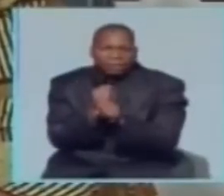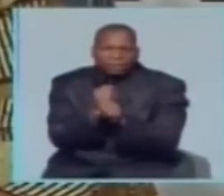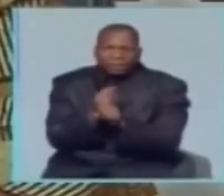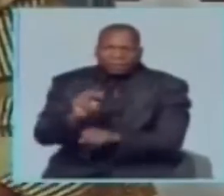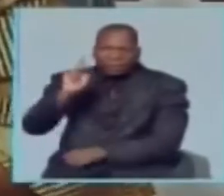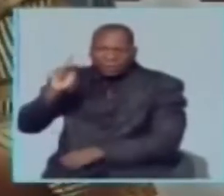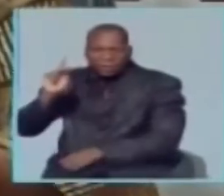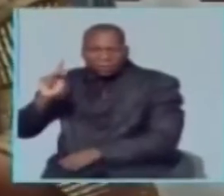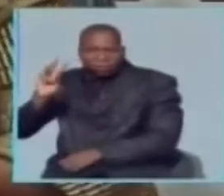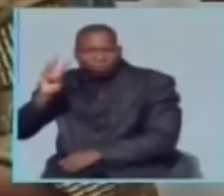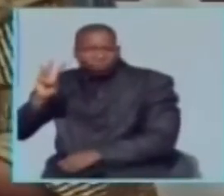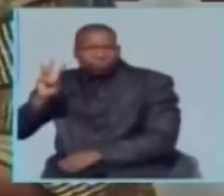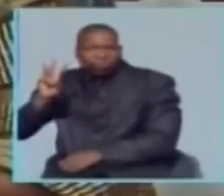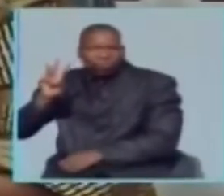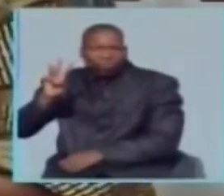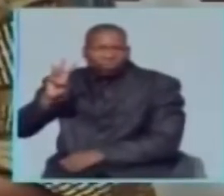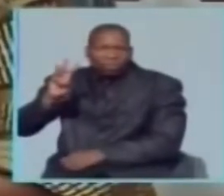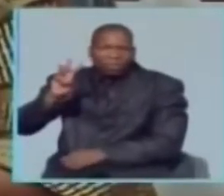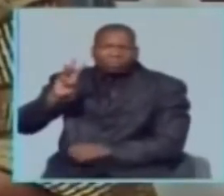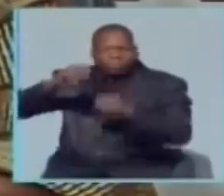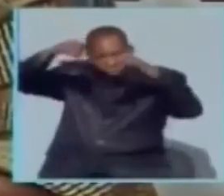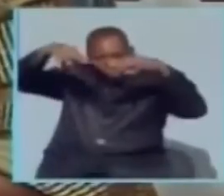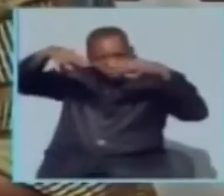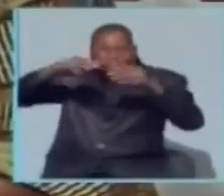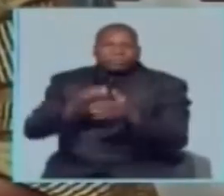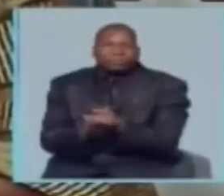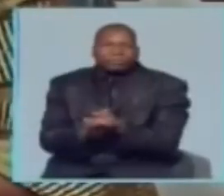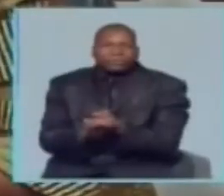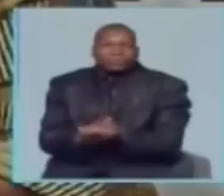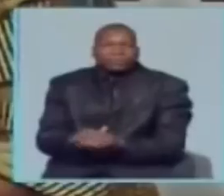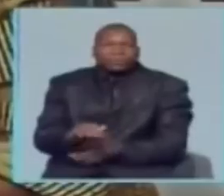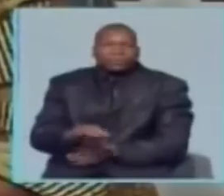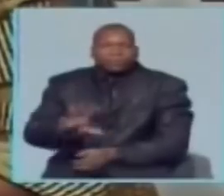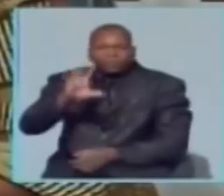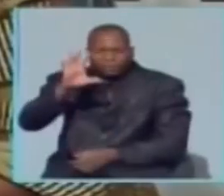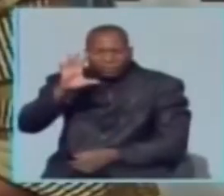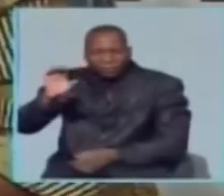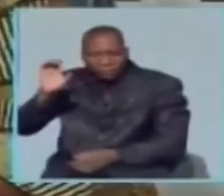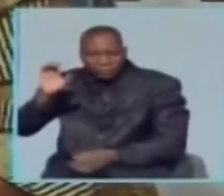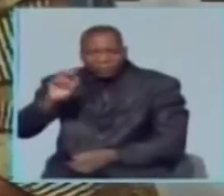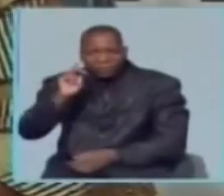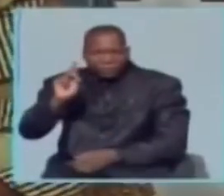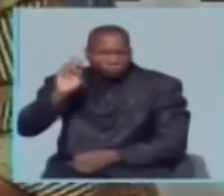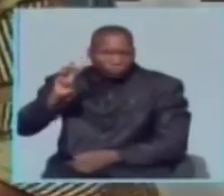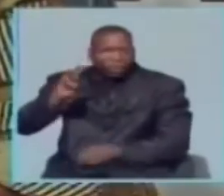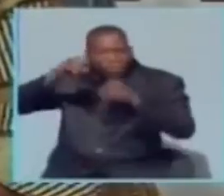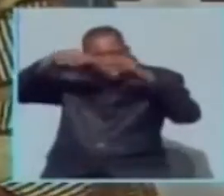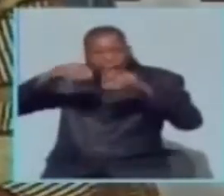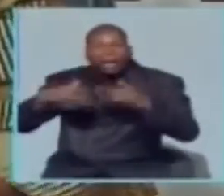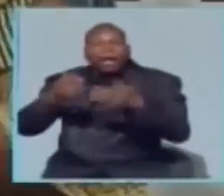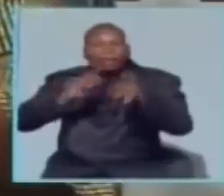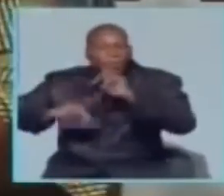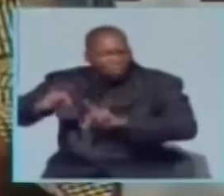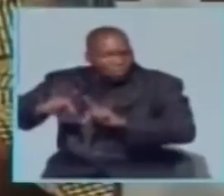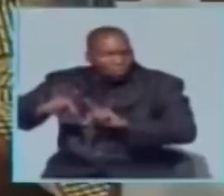kilowatt. It is given to the citizen at about 5 cents a kilowatt. Now, even a marketeer knows